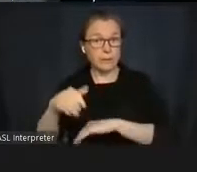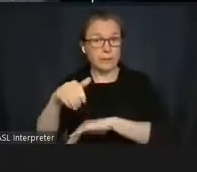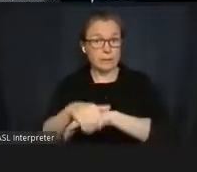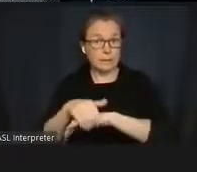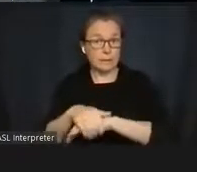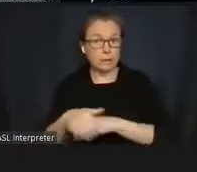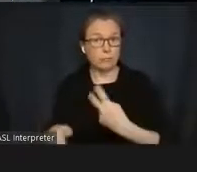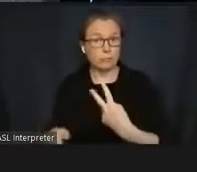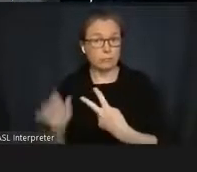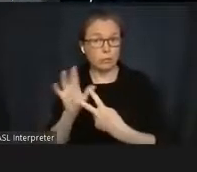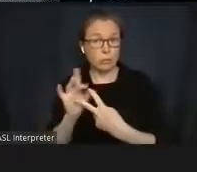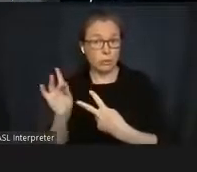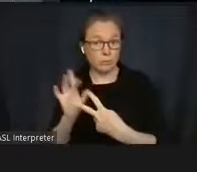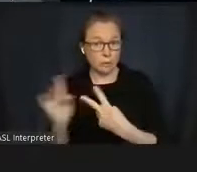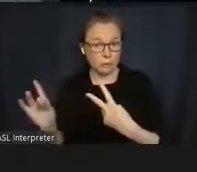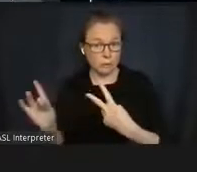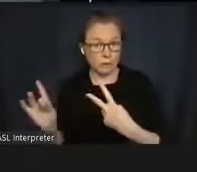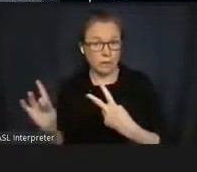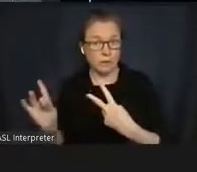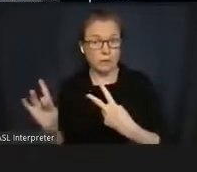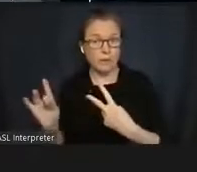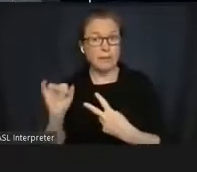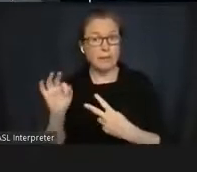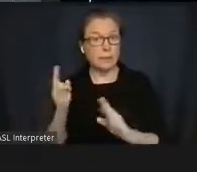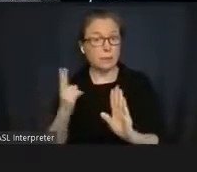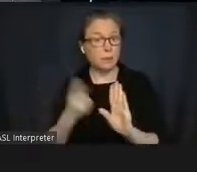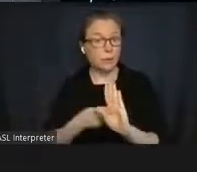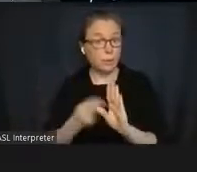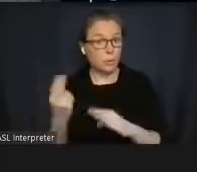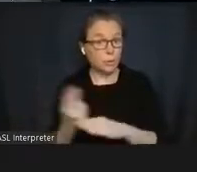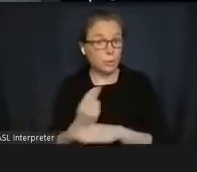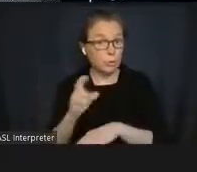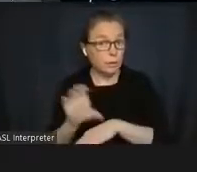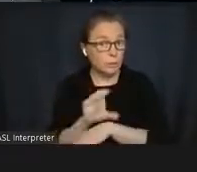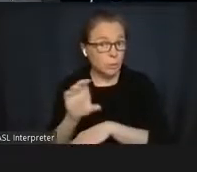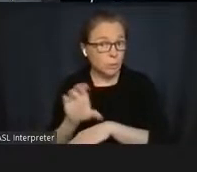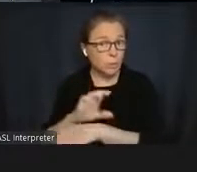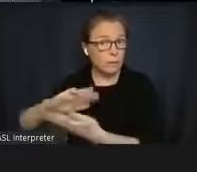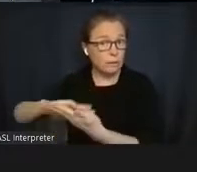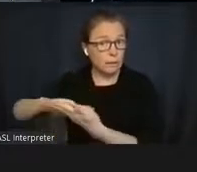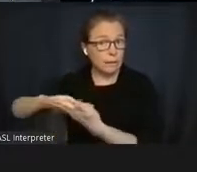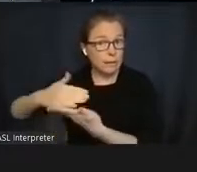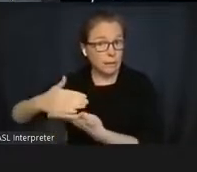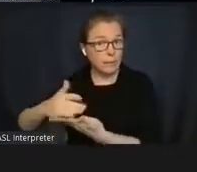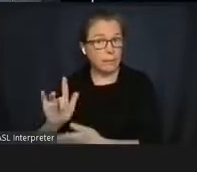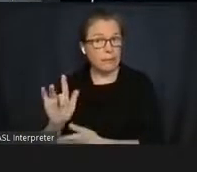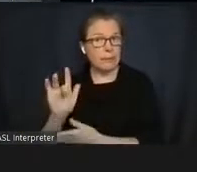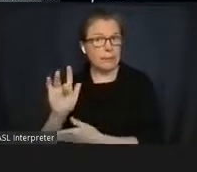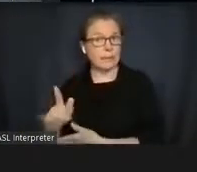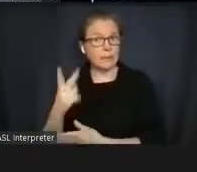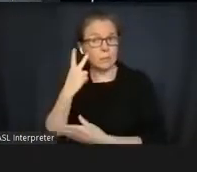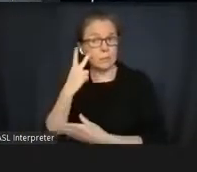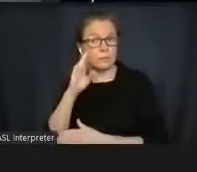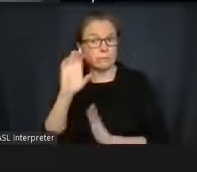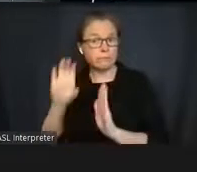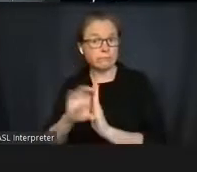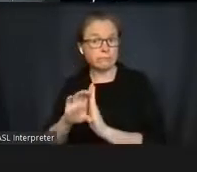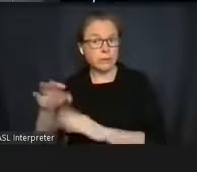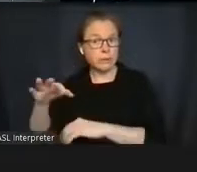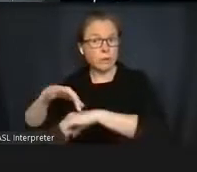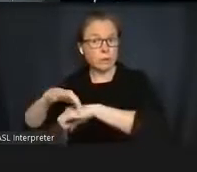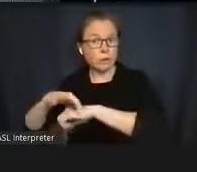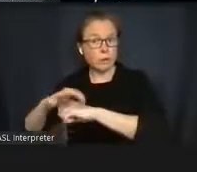and Spanish. So if you're joining us through a desktop or laptop computer, please click the globe icon with the legend